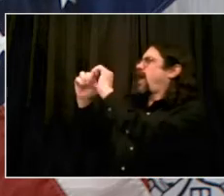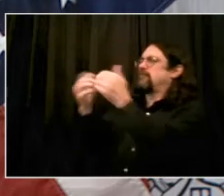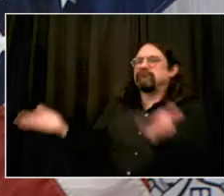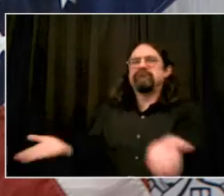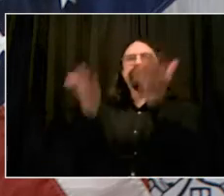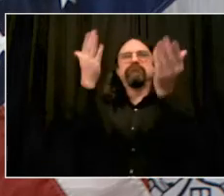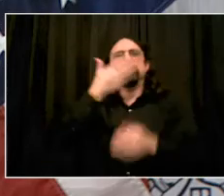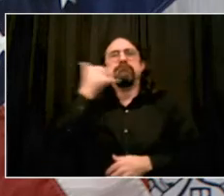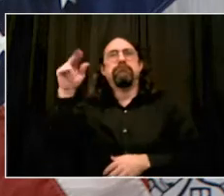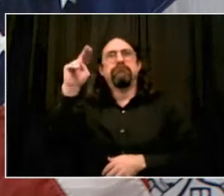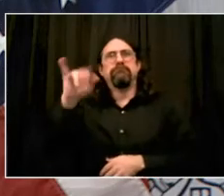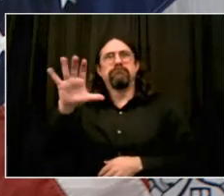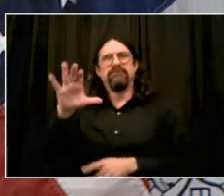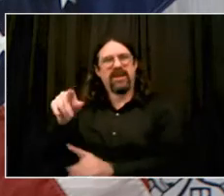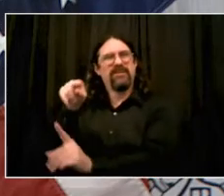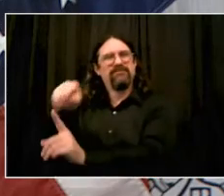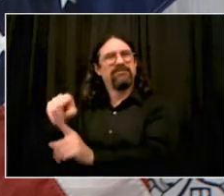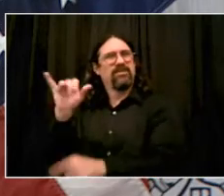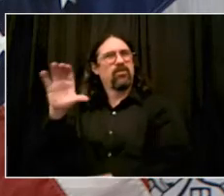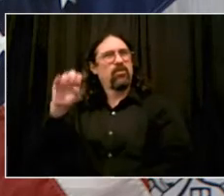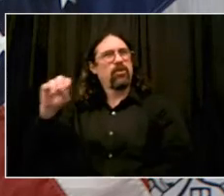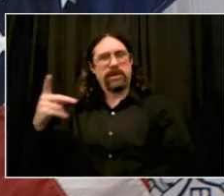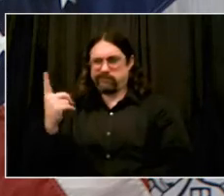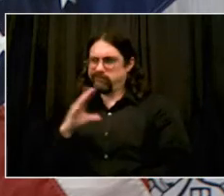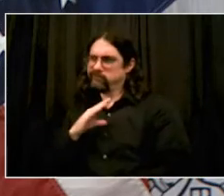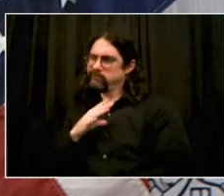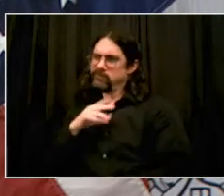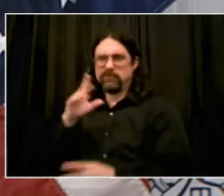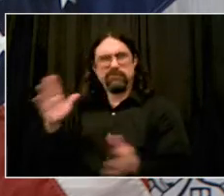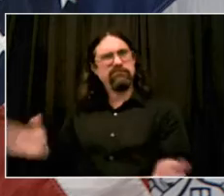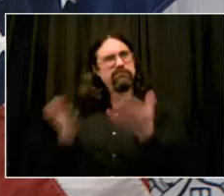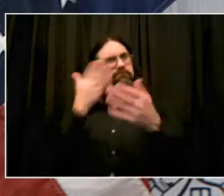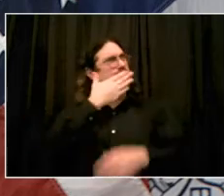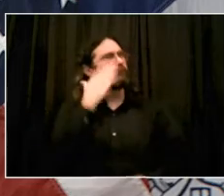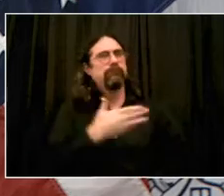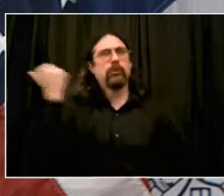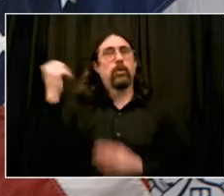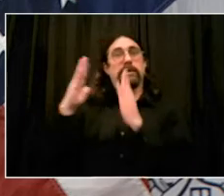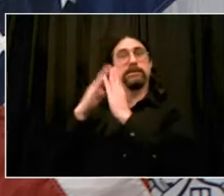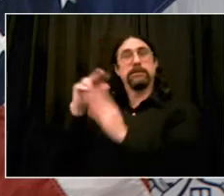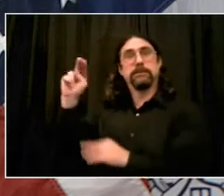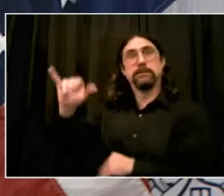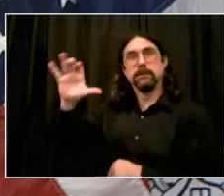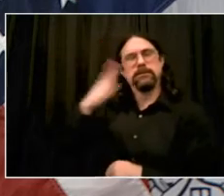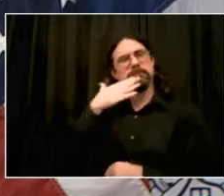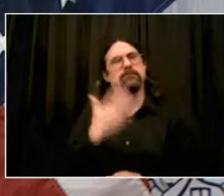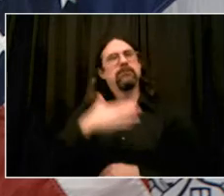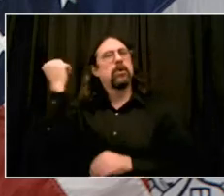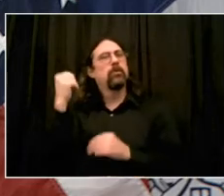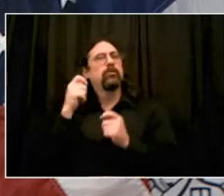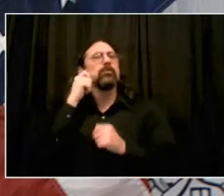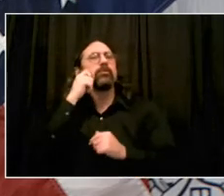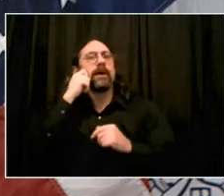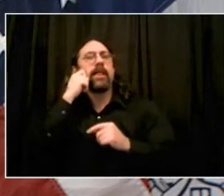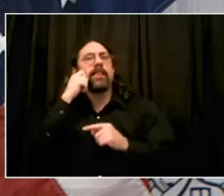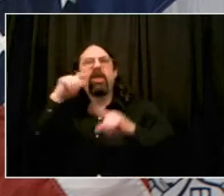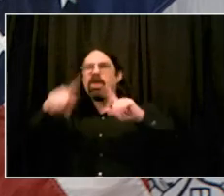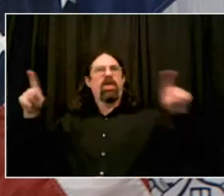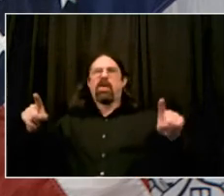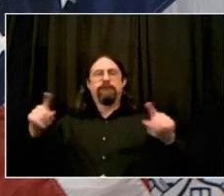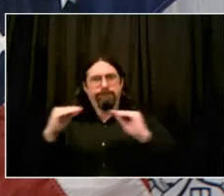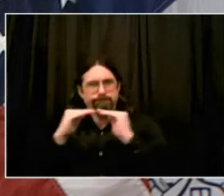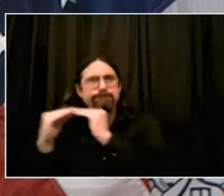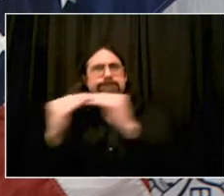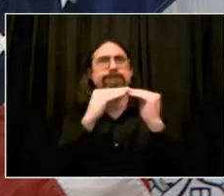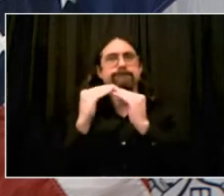way and helping to make sure the funding was available for this initiative. And what the city can do is a crucial part of this, but we